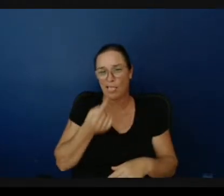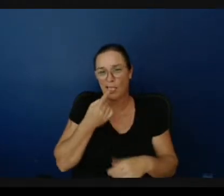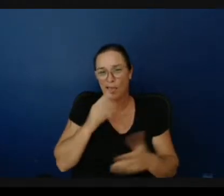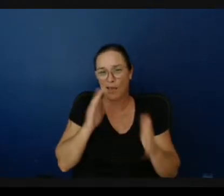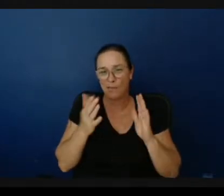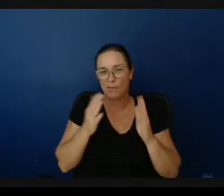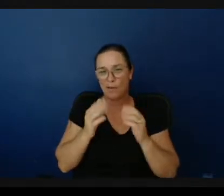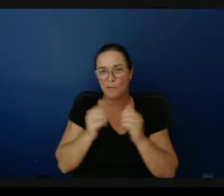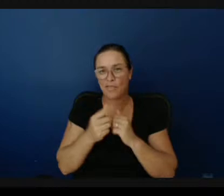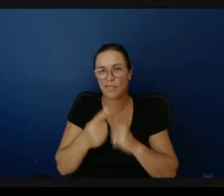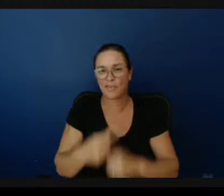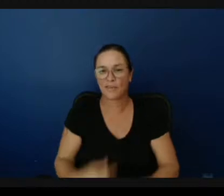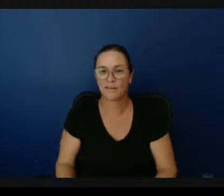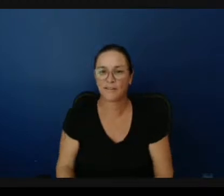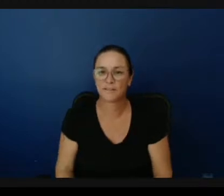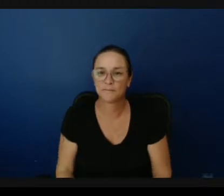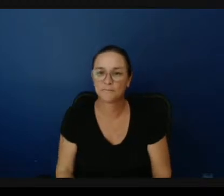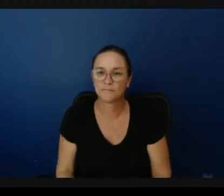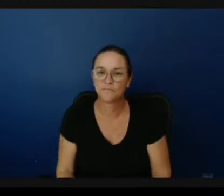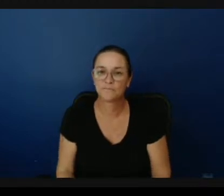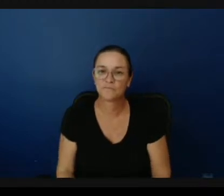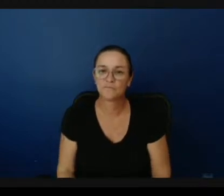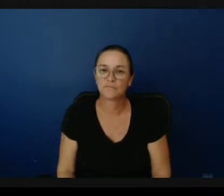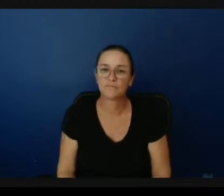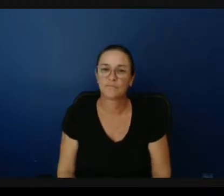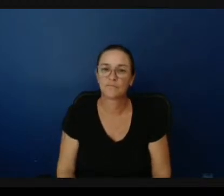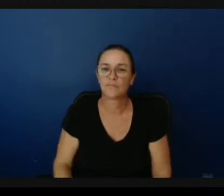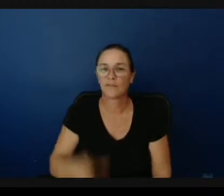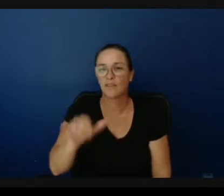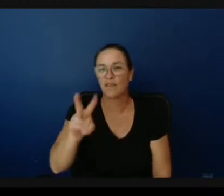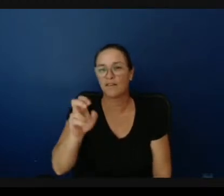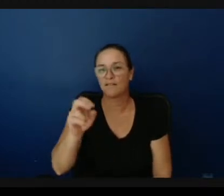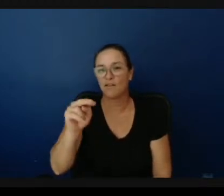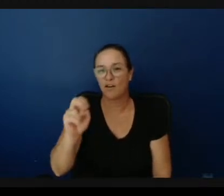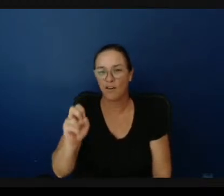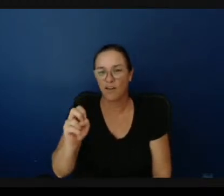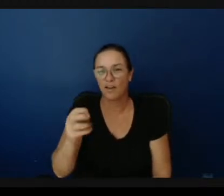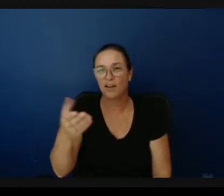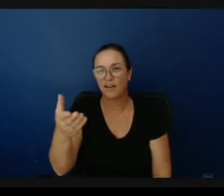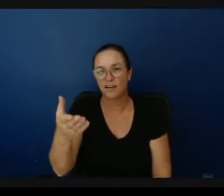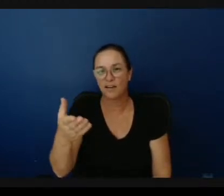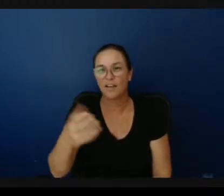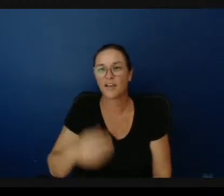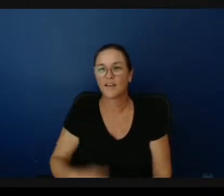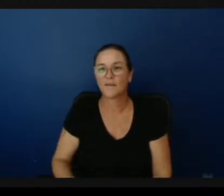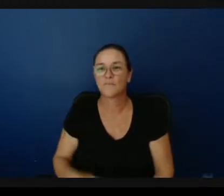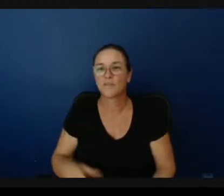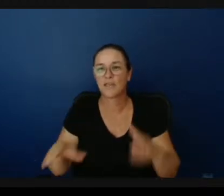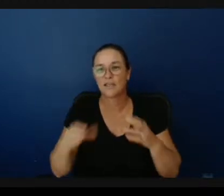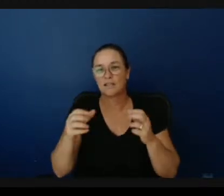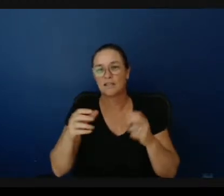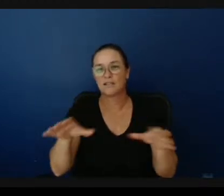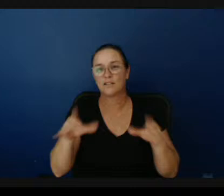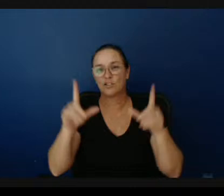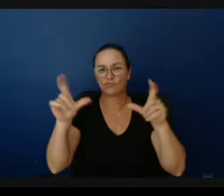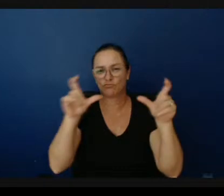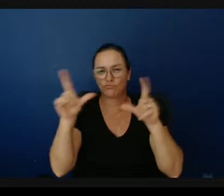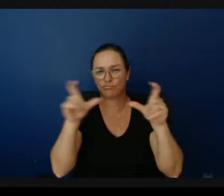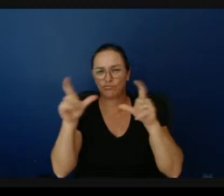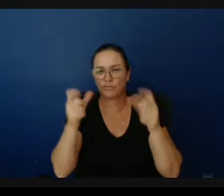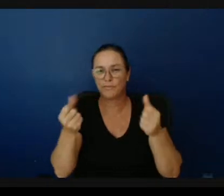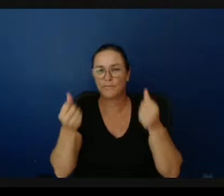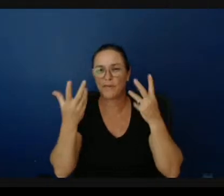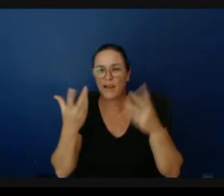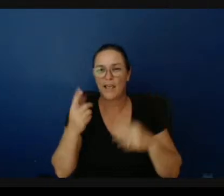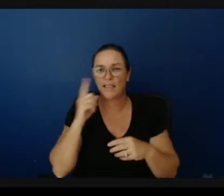correct. Yvonne showed she did a lot during this eruption. I think she was taking